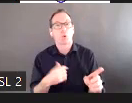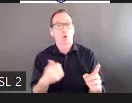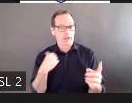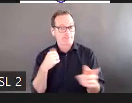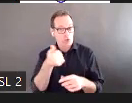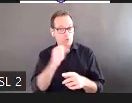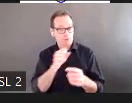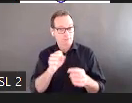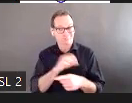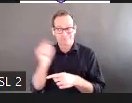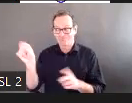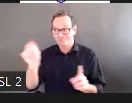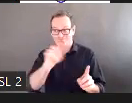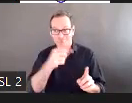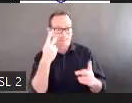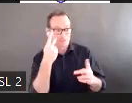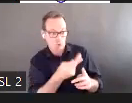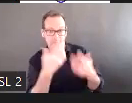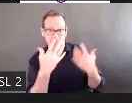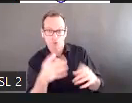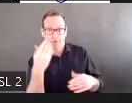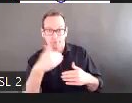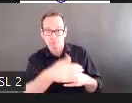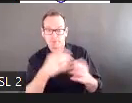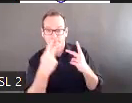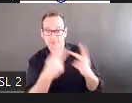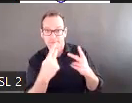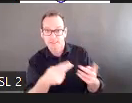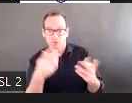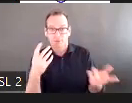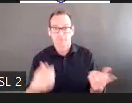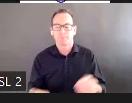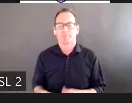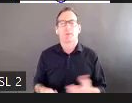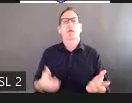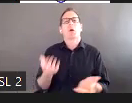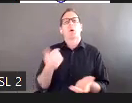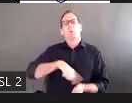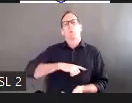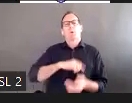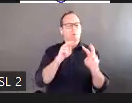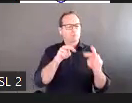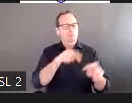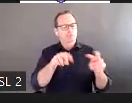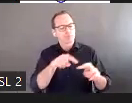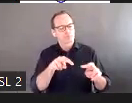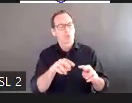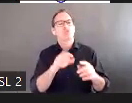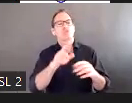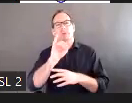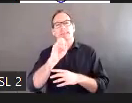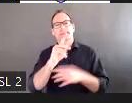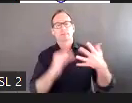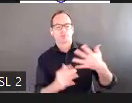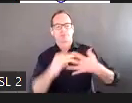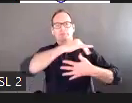notify the stakeholders of the risks. We make referrals to social work. You hear me say that a lot. We notify the primary care teams, the